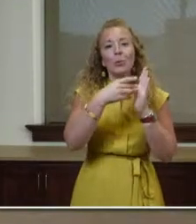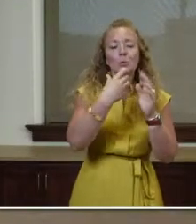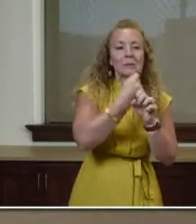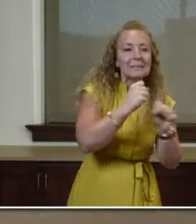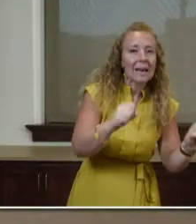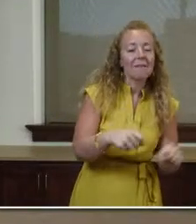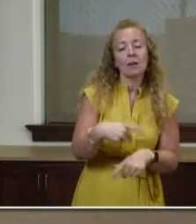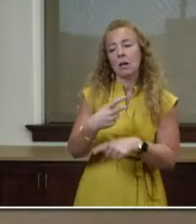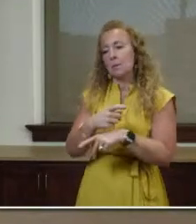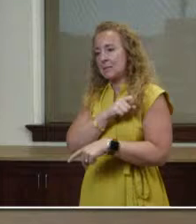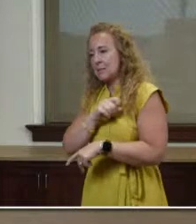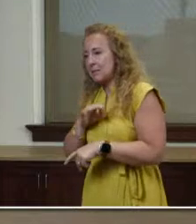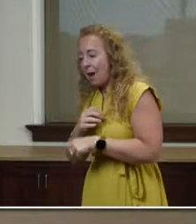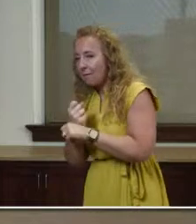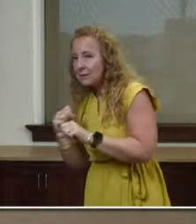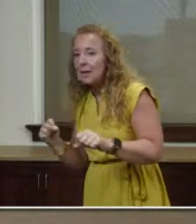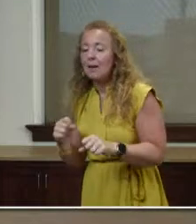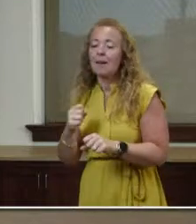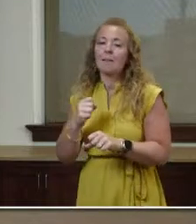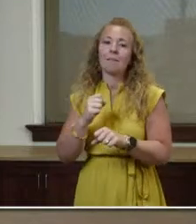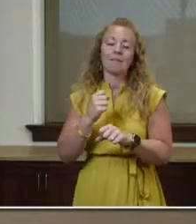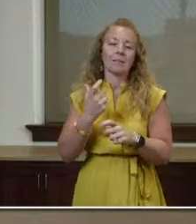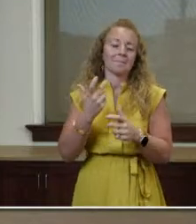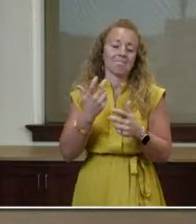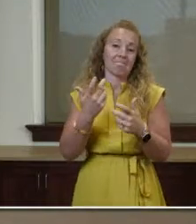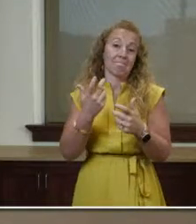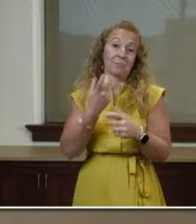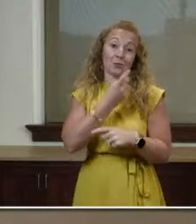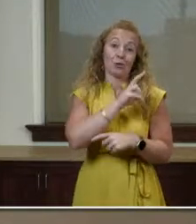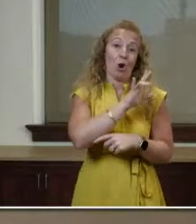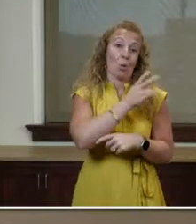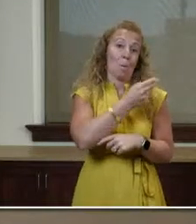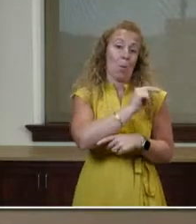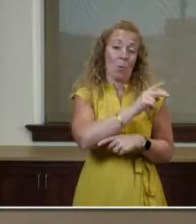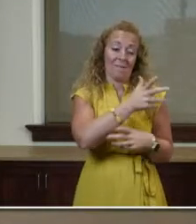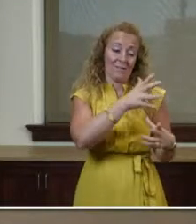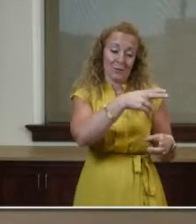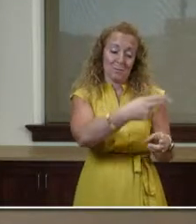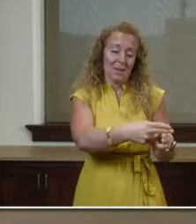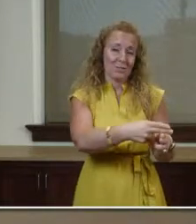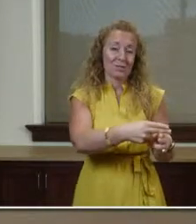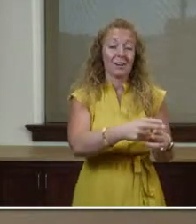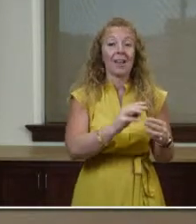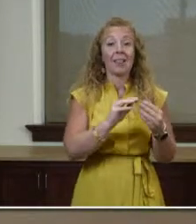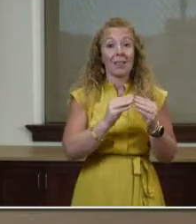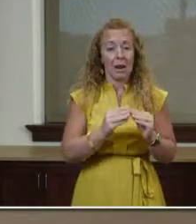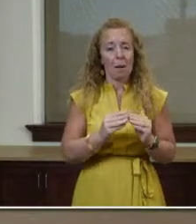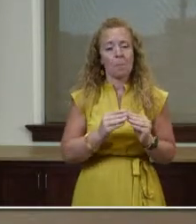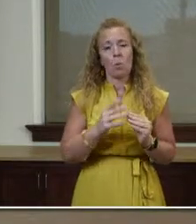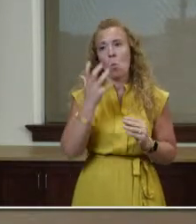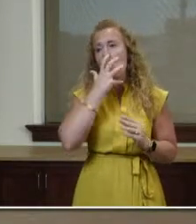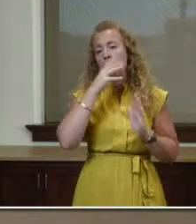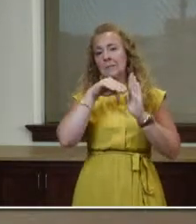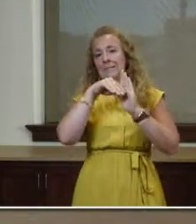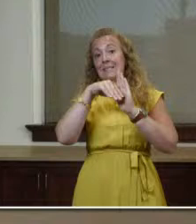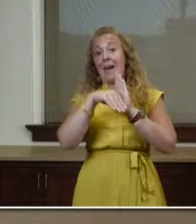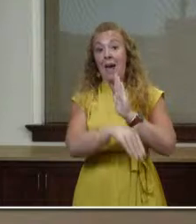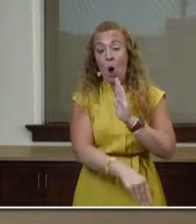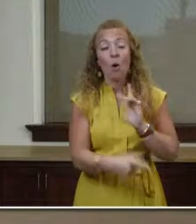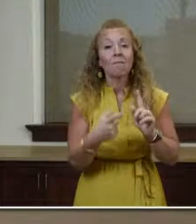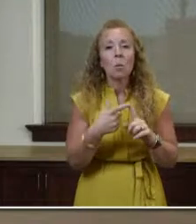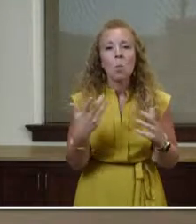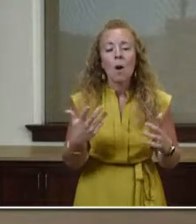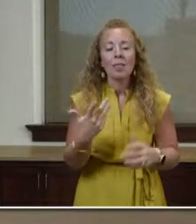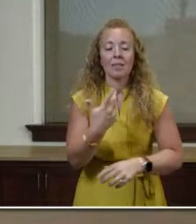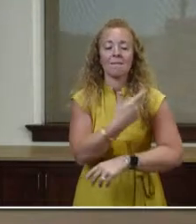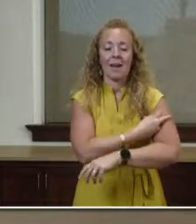trying to keep their faculty and staff safe. And as Dr. Bogan has said, these numbers have come down really for one reason: